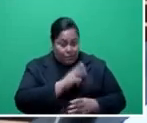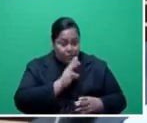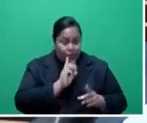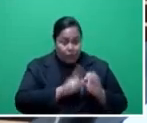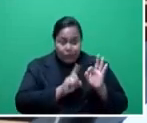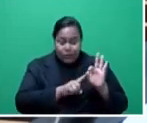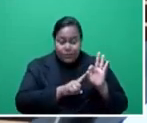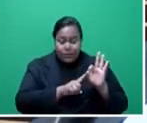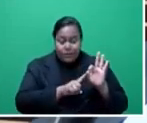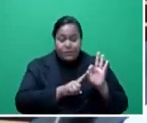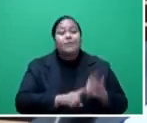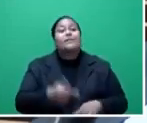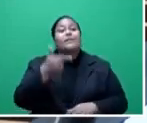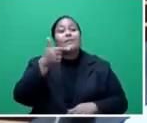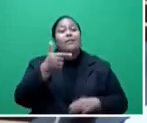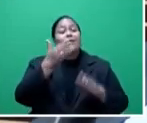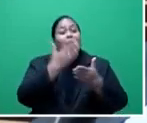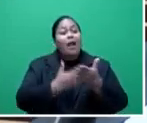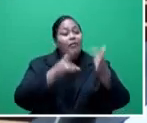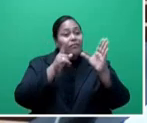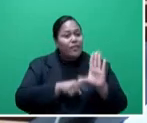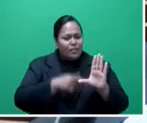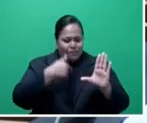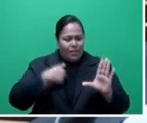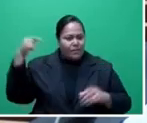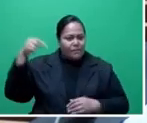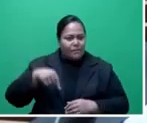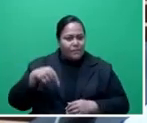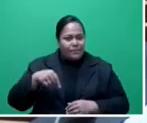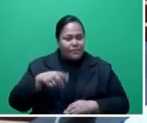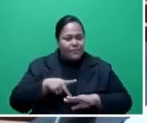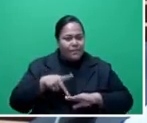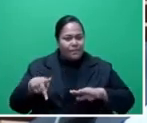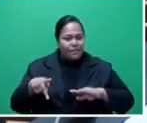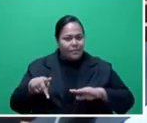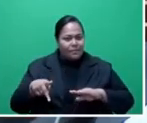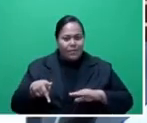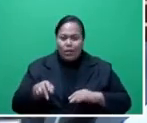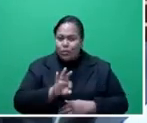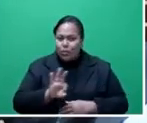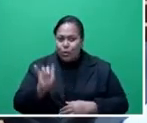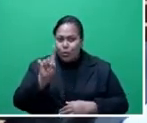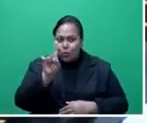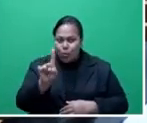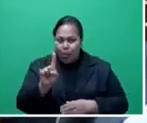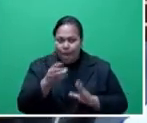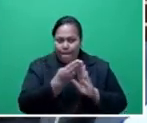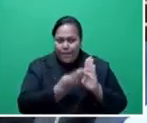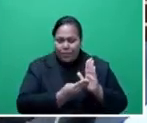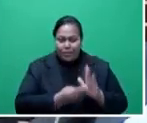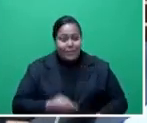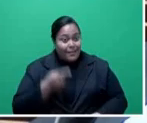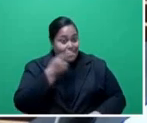sir. 7.5 years I've been in this house, Honourable Speaker. Not one budget did this